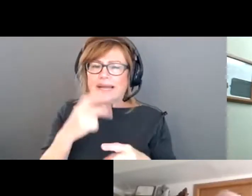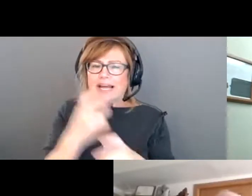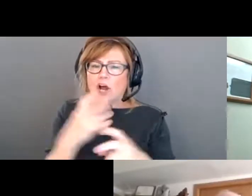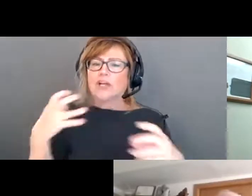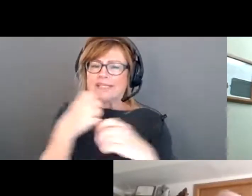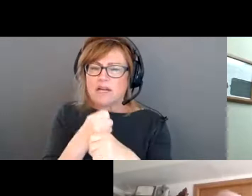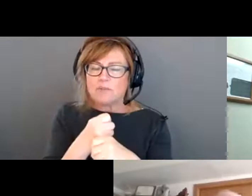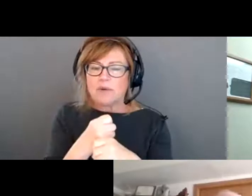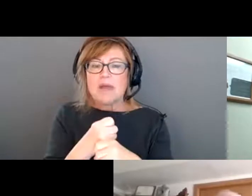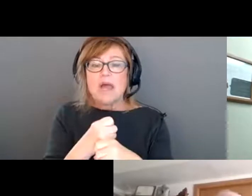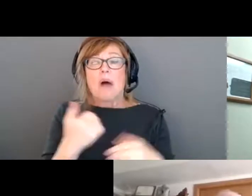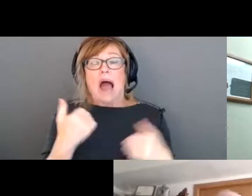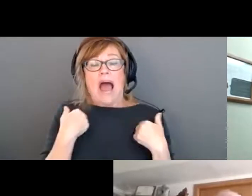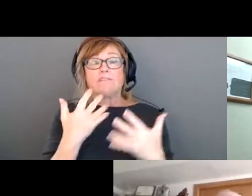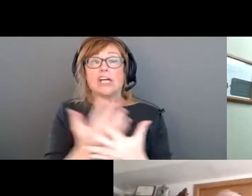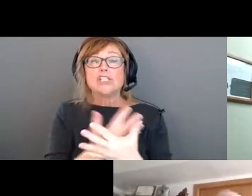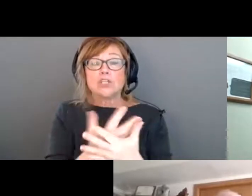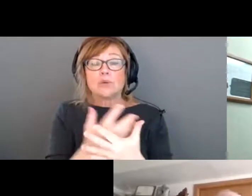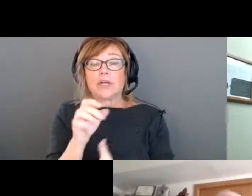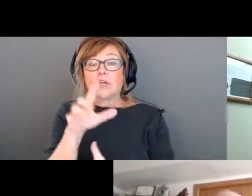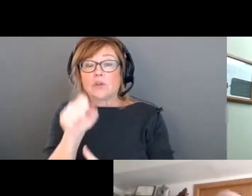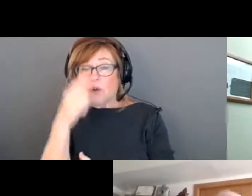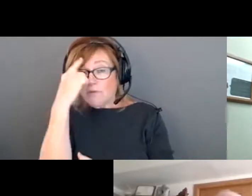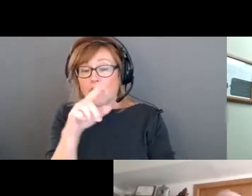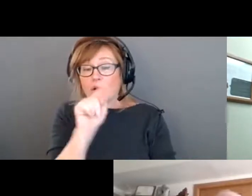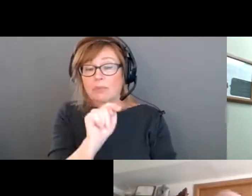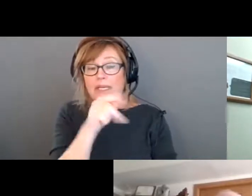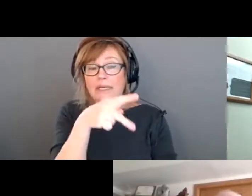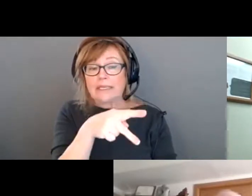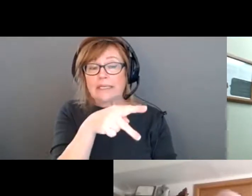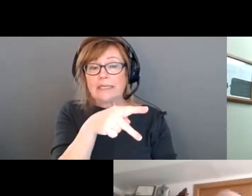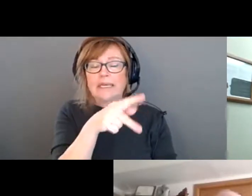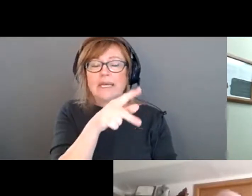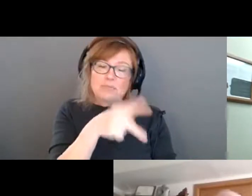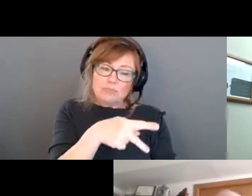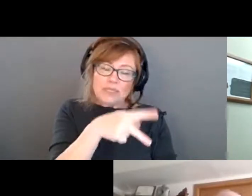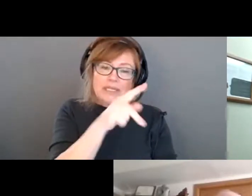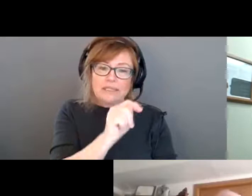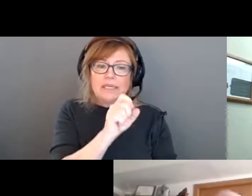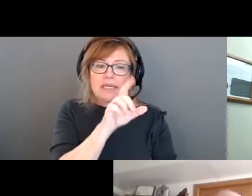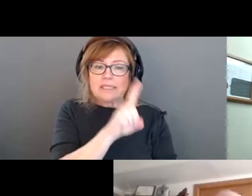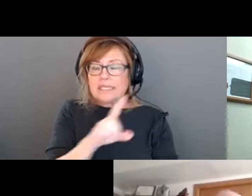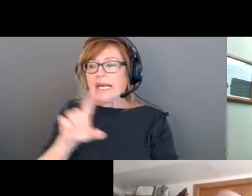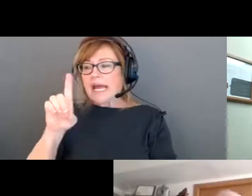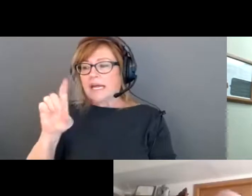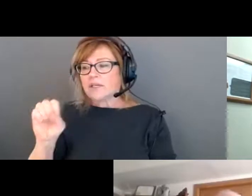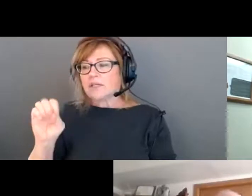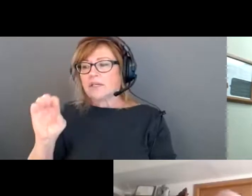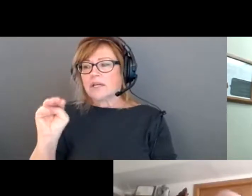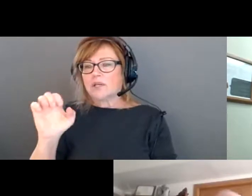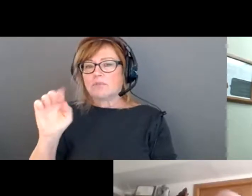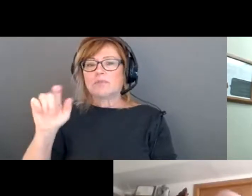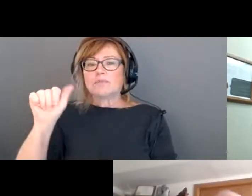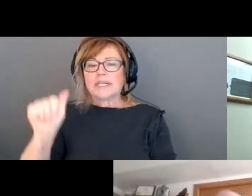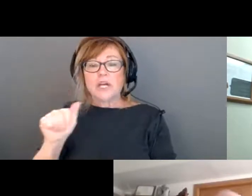screening tools available for PTSD and for dementia. And in our offices, we would likely use